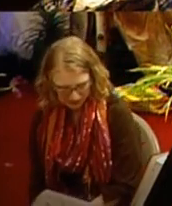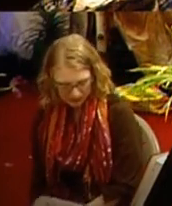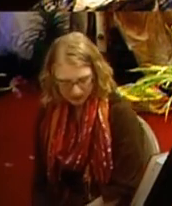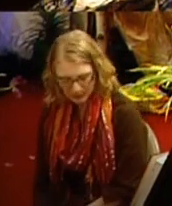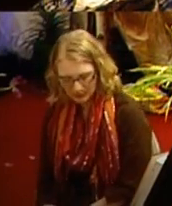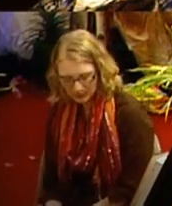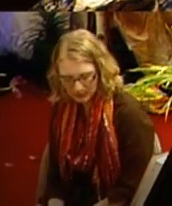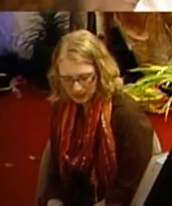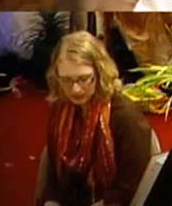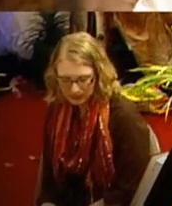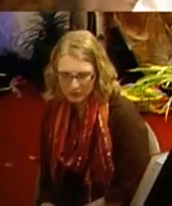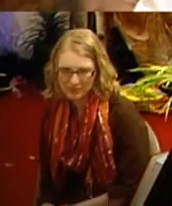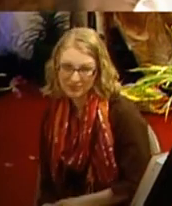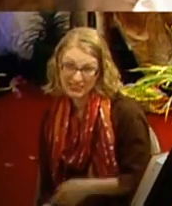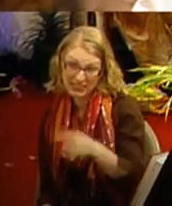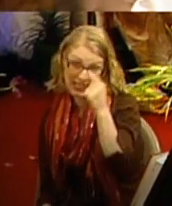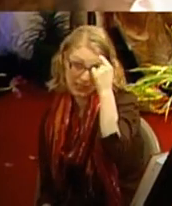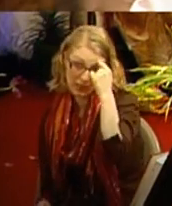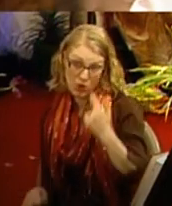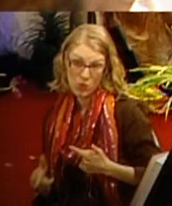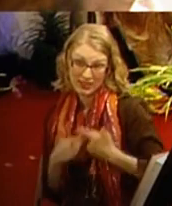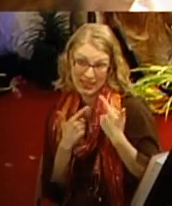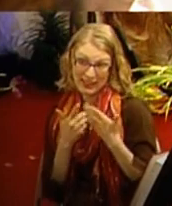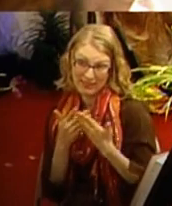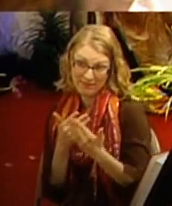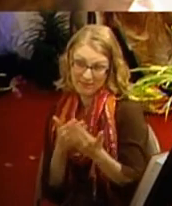And I suppose they lived happily ever after, huh?